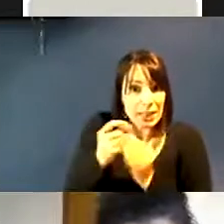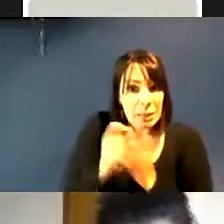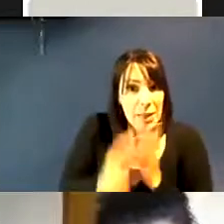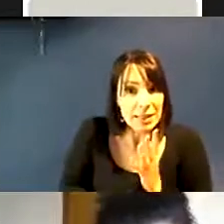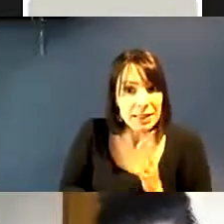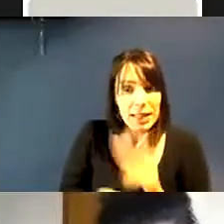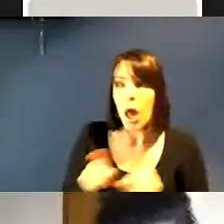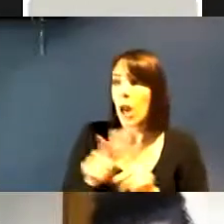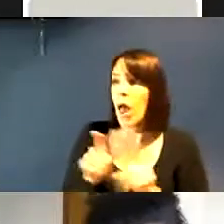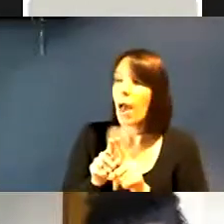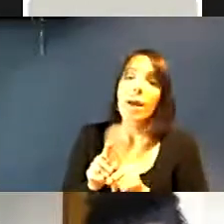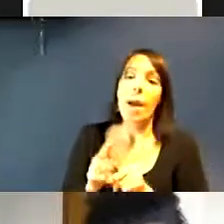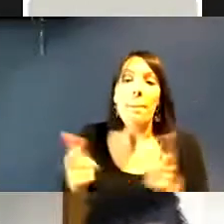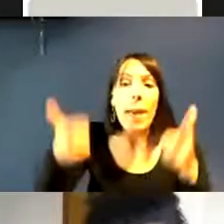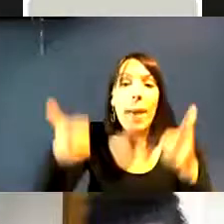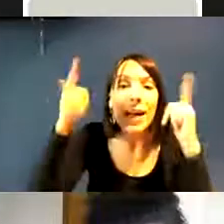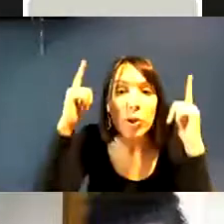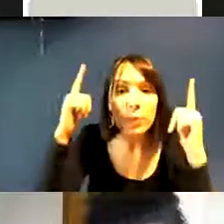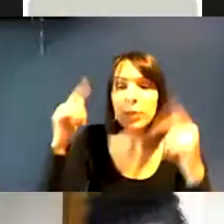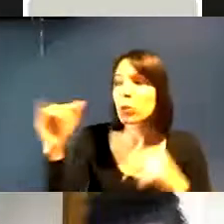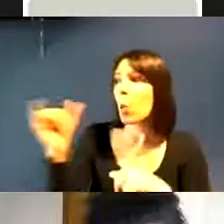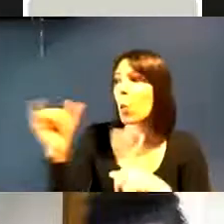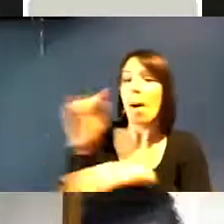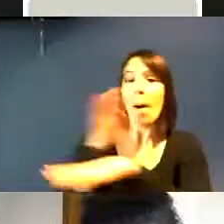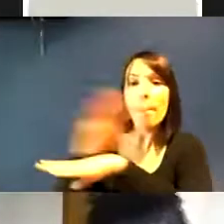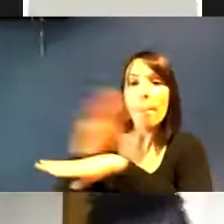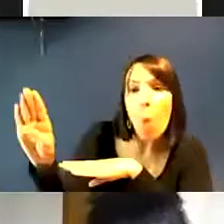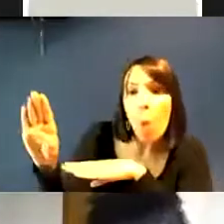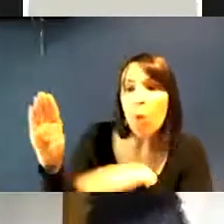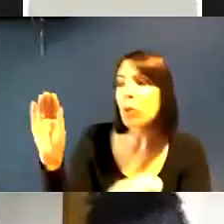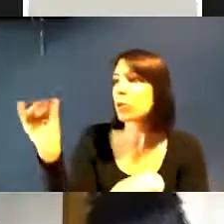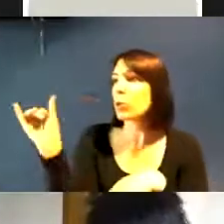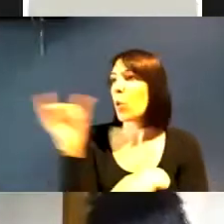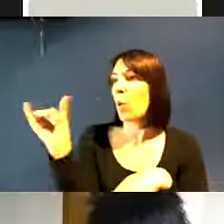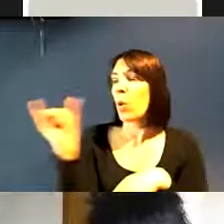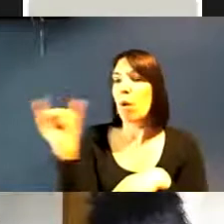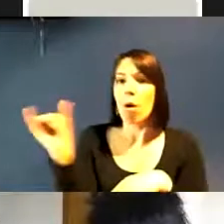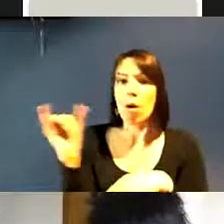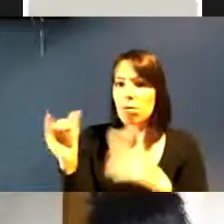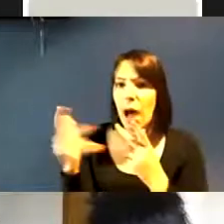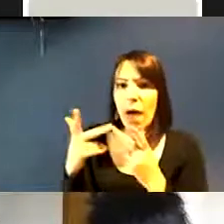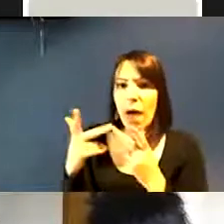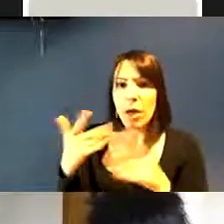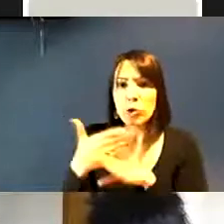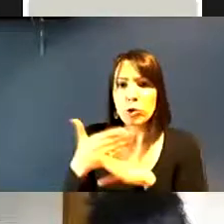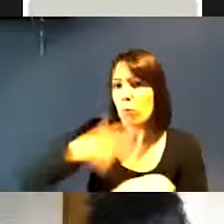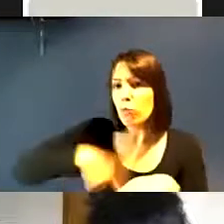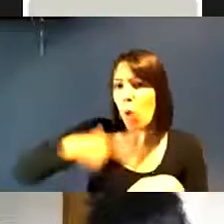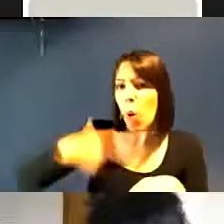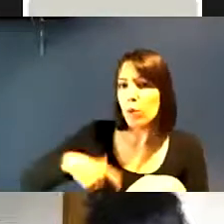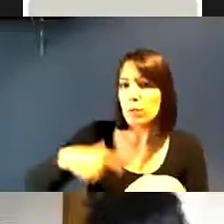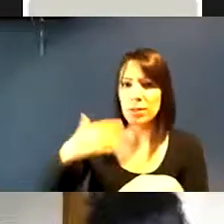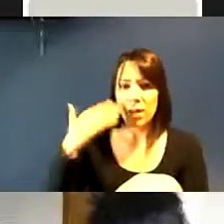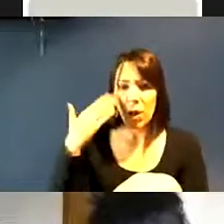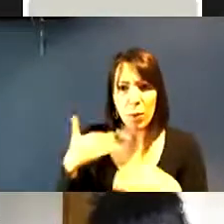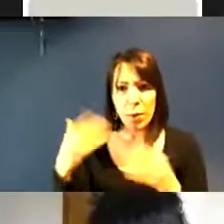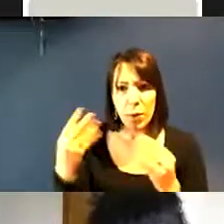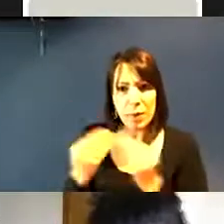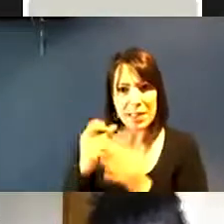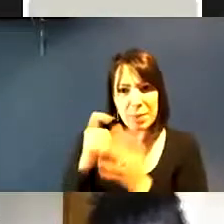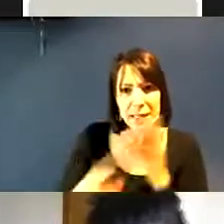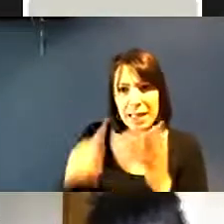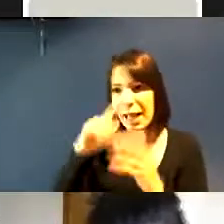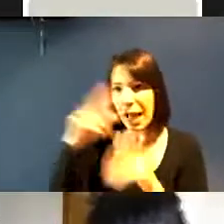roles, boards, for example. And while women with disabilities are absent from these spaces, their